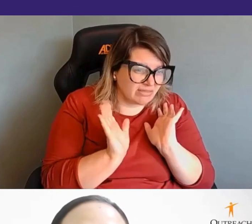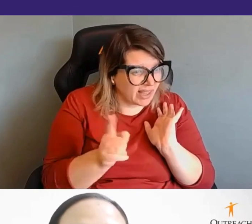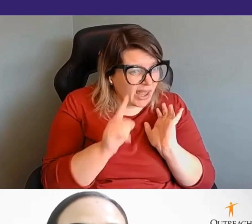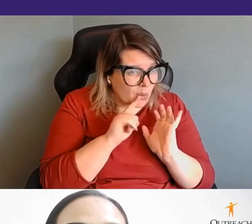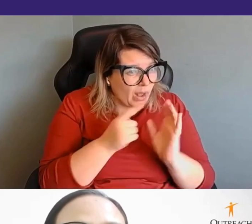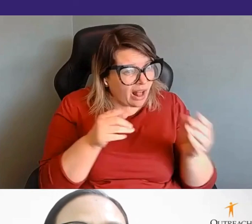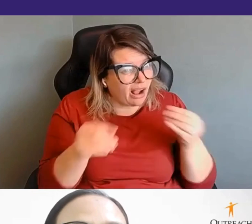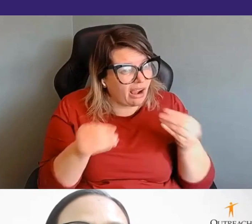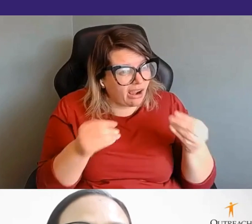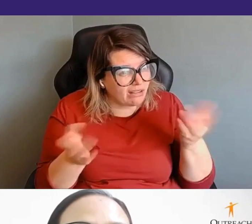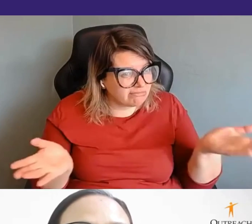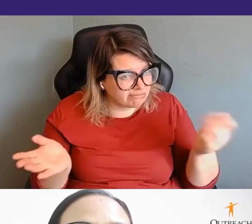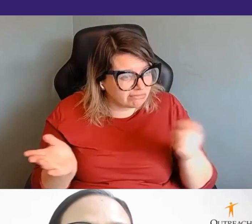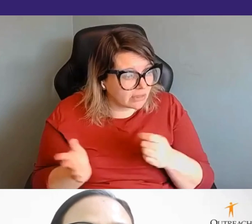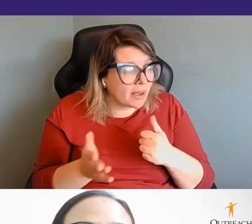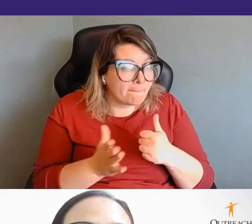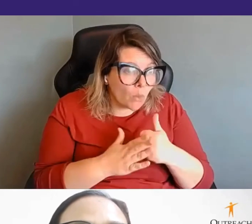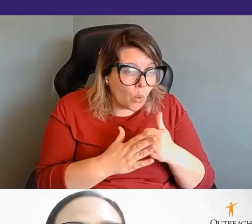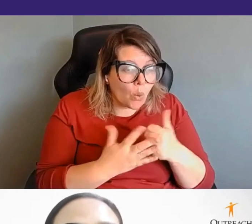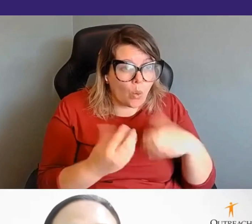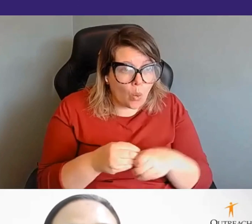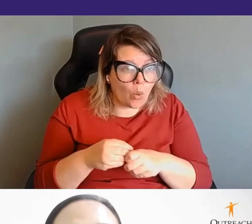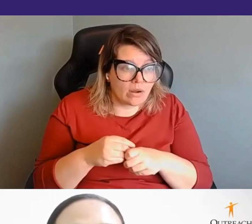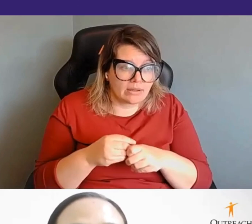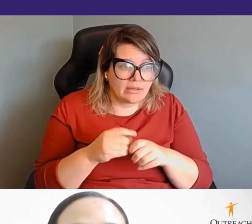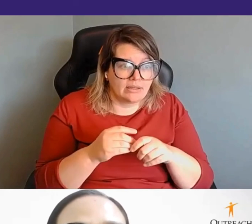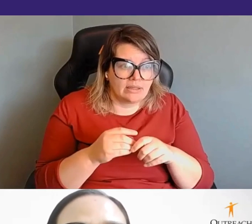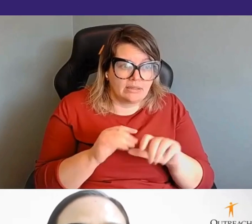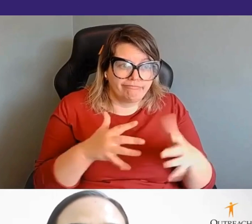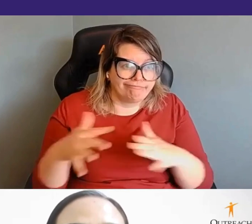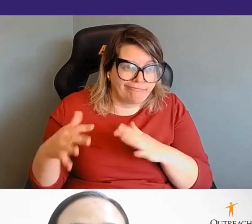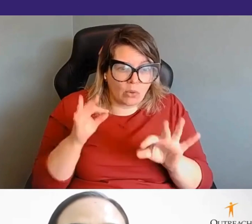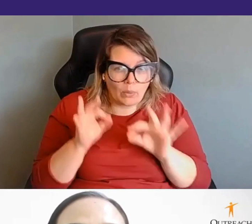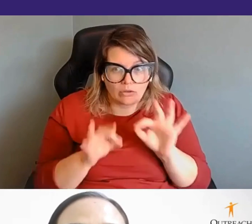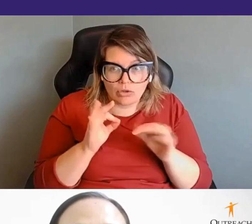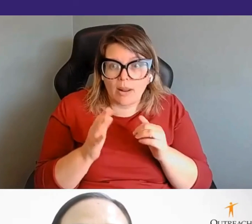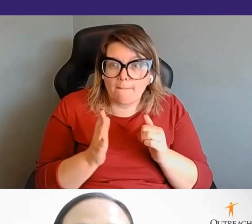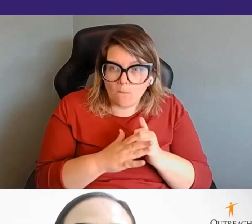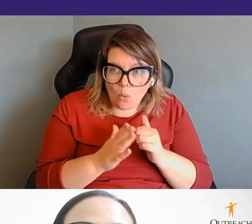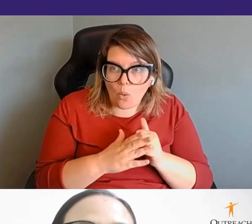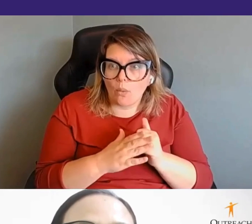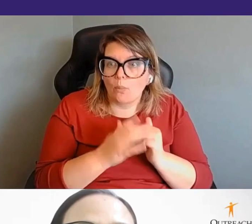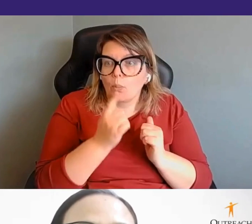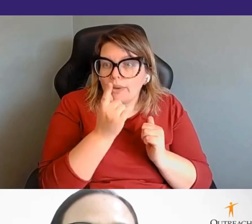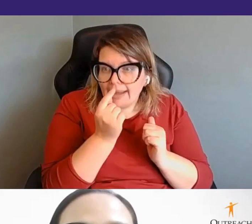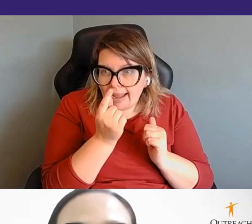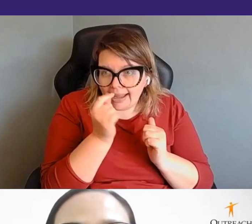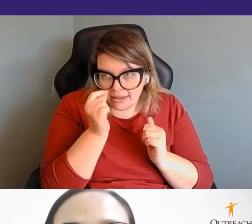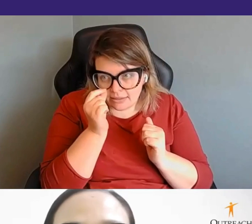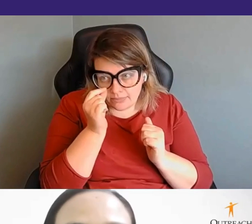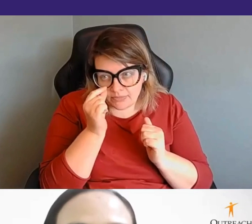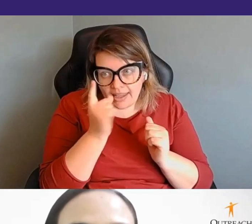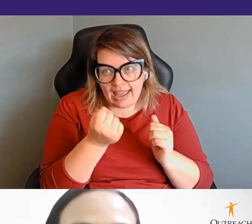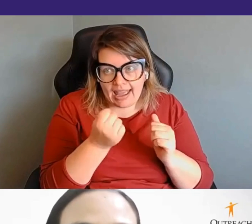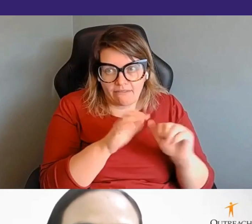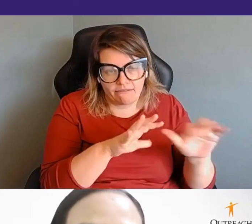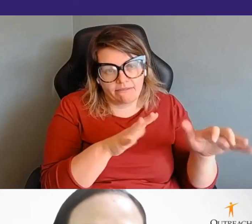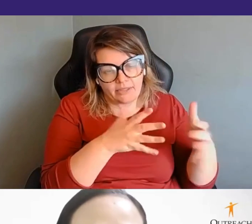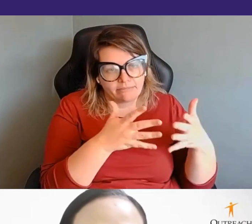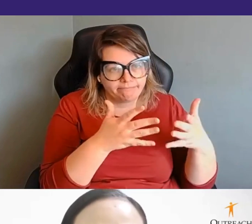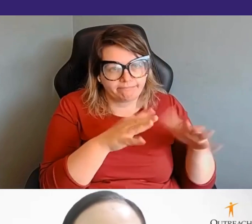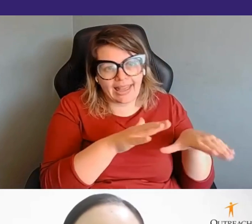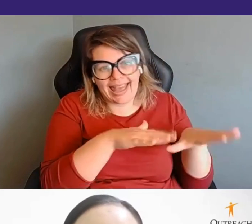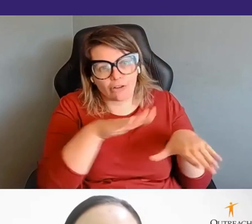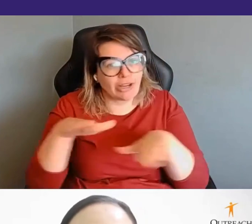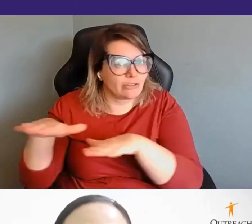And the more you can include those kinds of questions, then the more you can have that aggregation across all